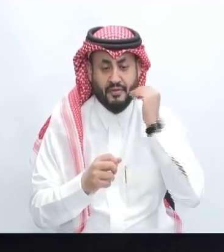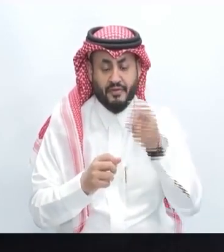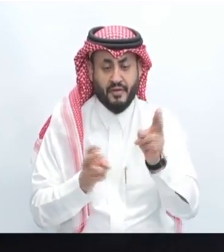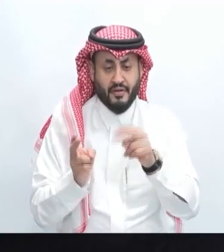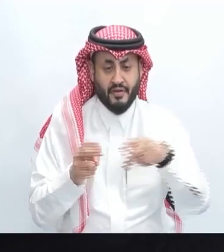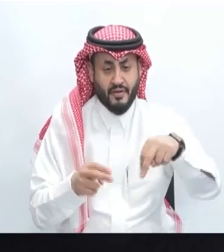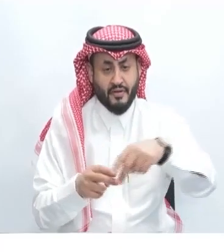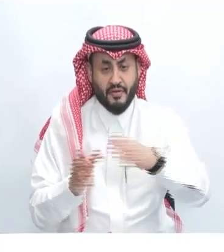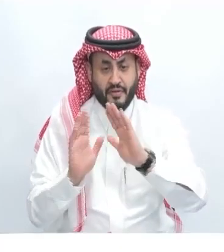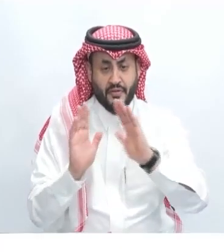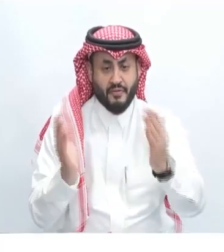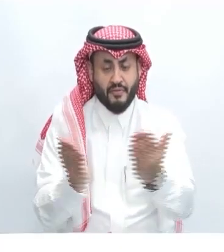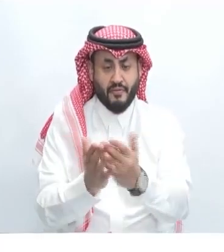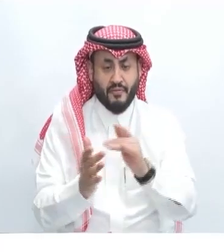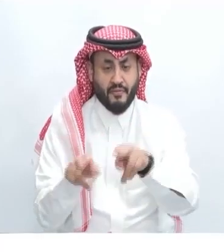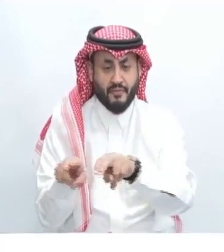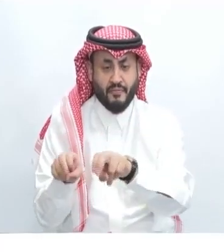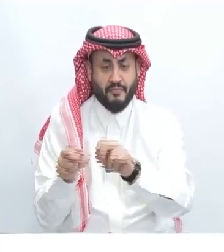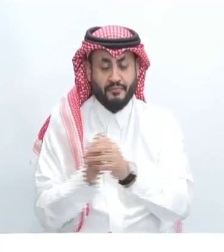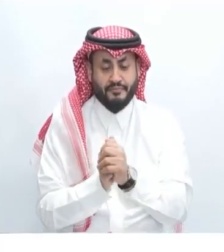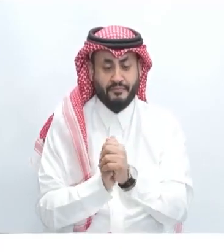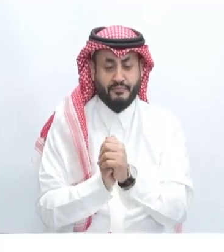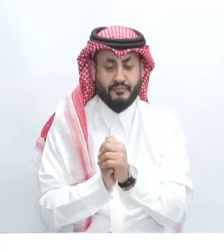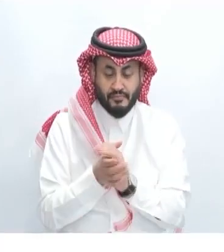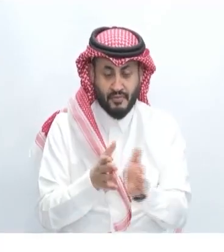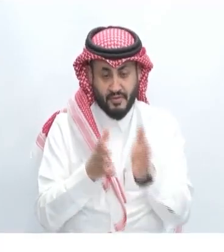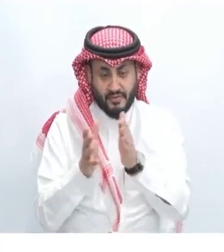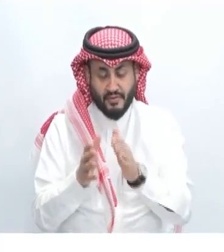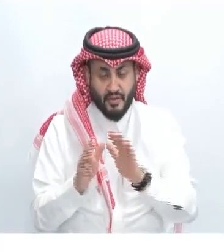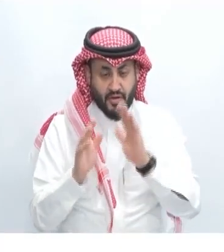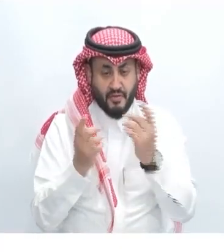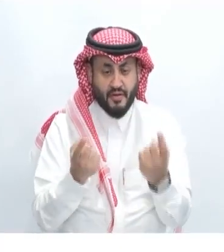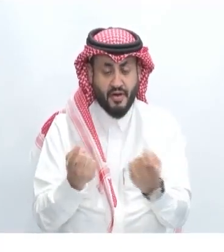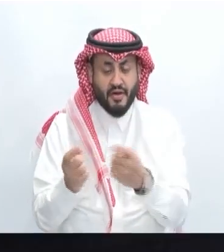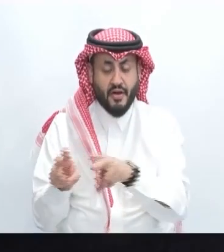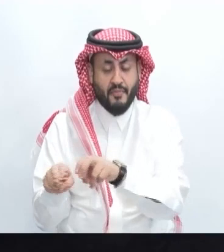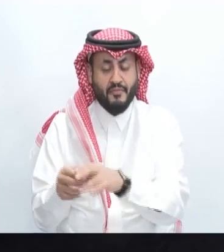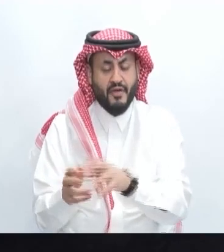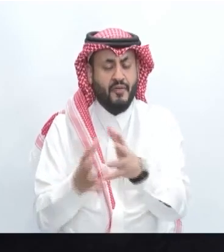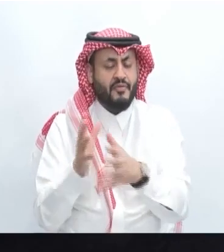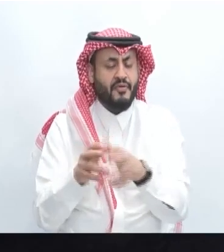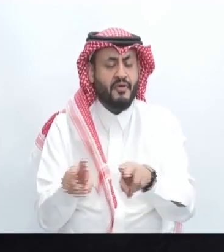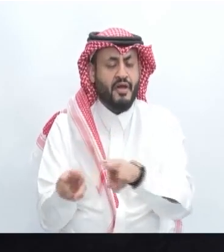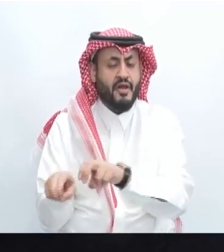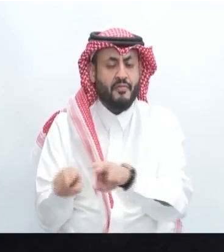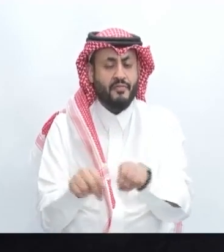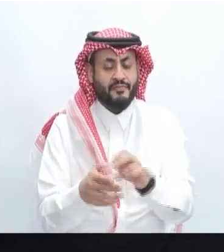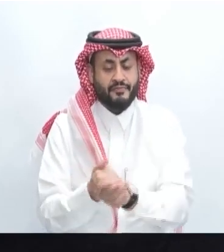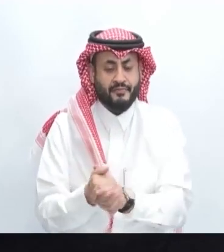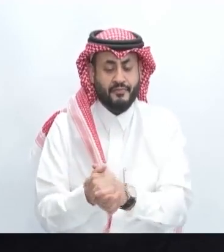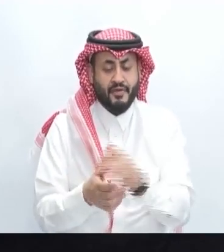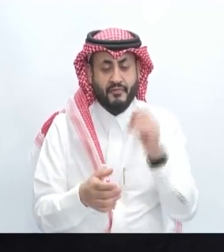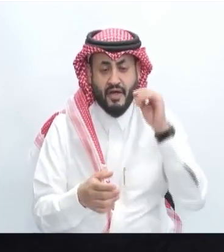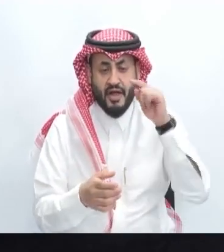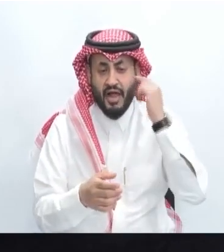they went to the zoo. And in the zoo, they started talking about animals, where the